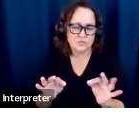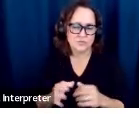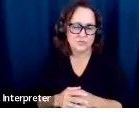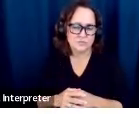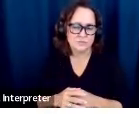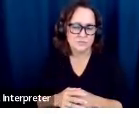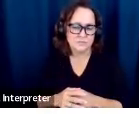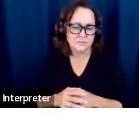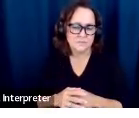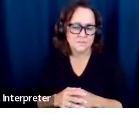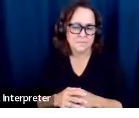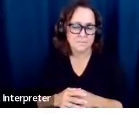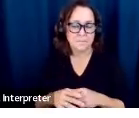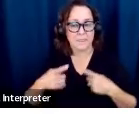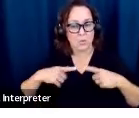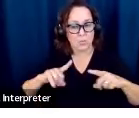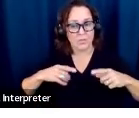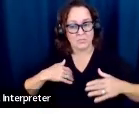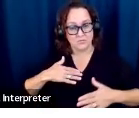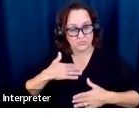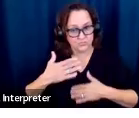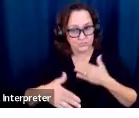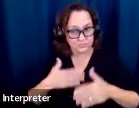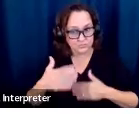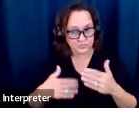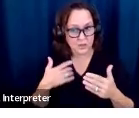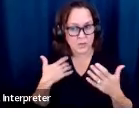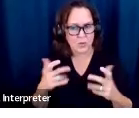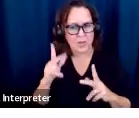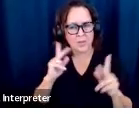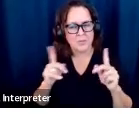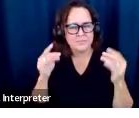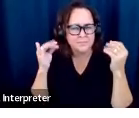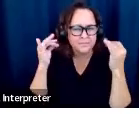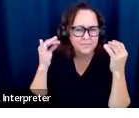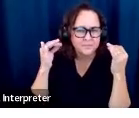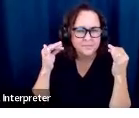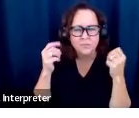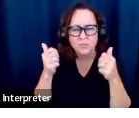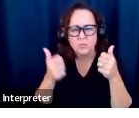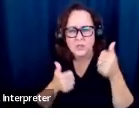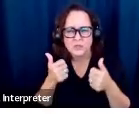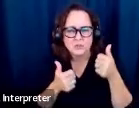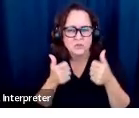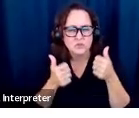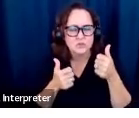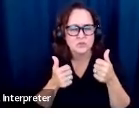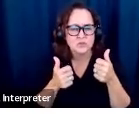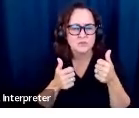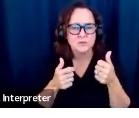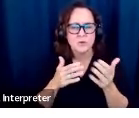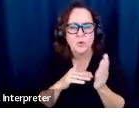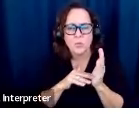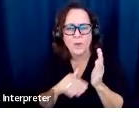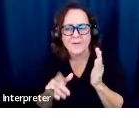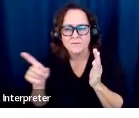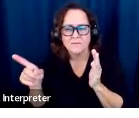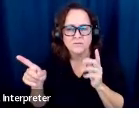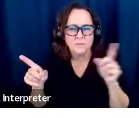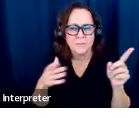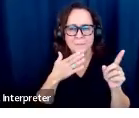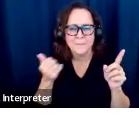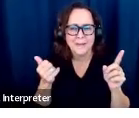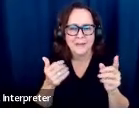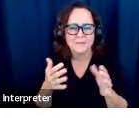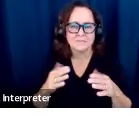as we move forward, we want people to really be thinking about which waiver would serve their needs the most.